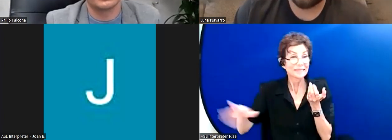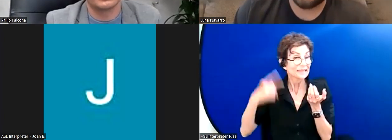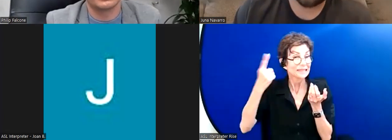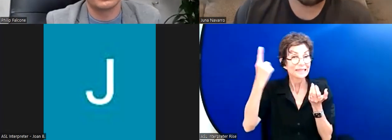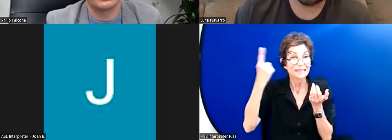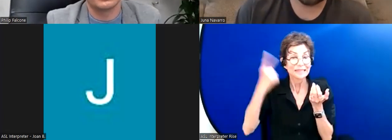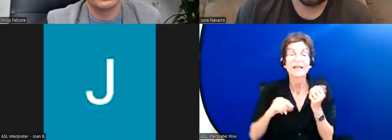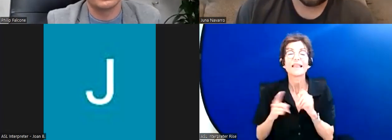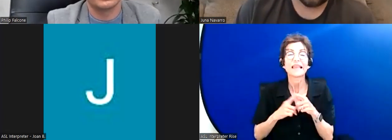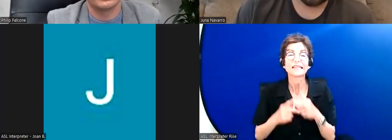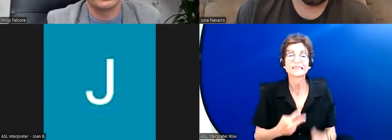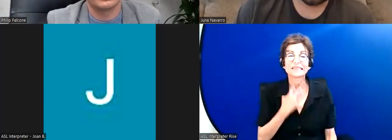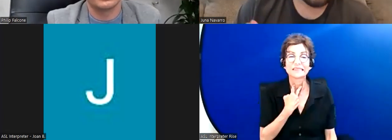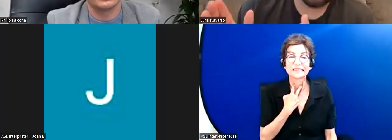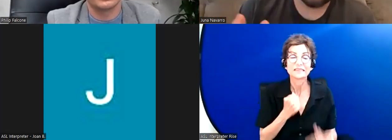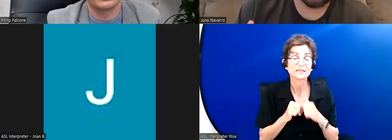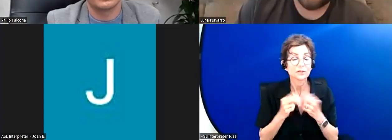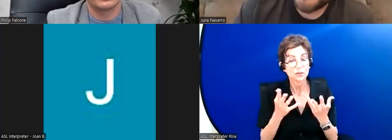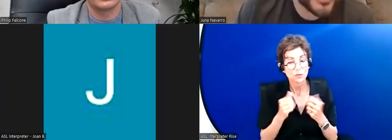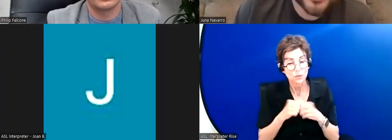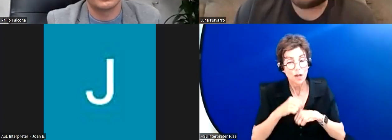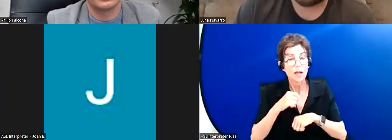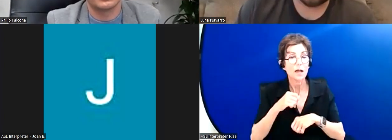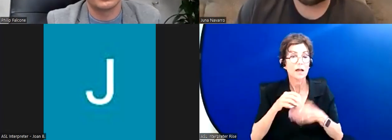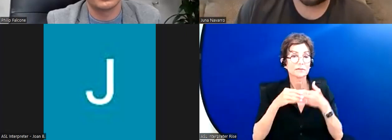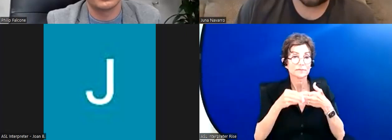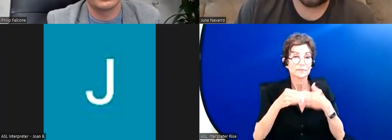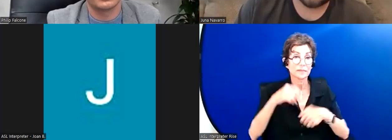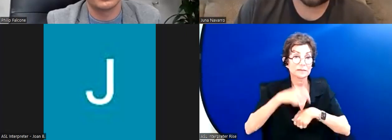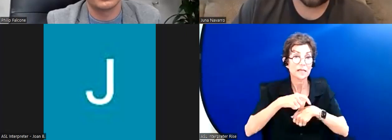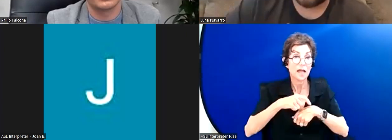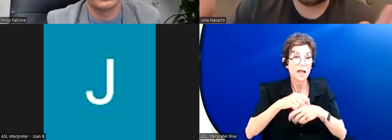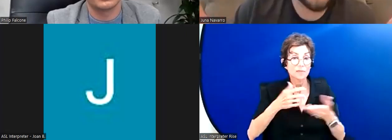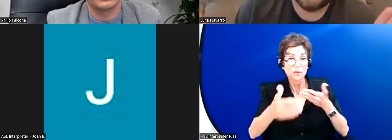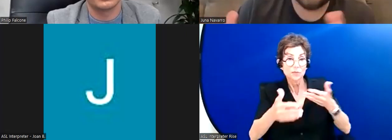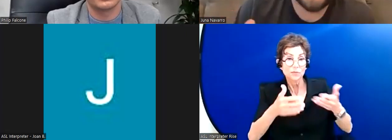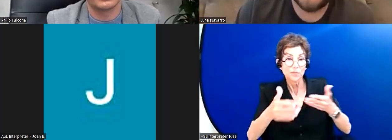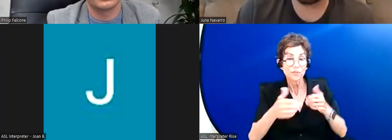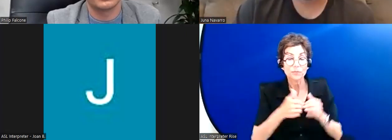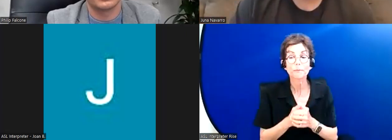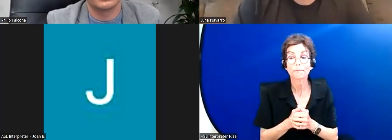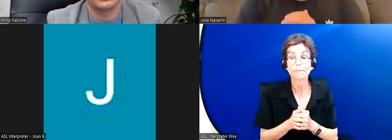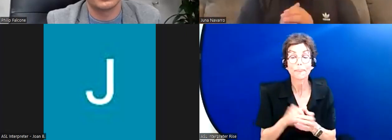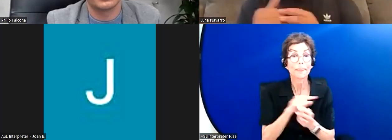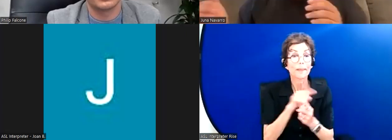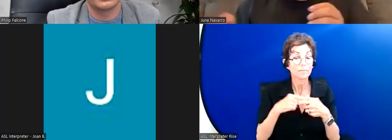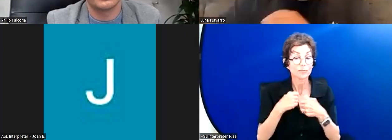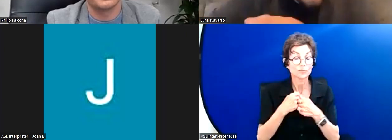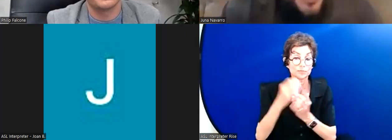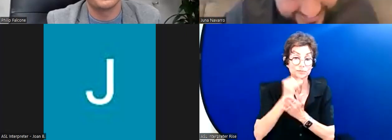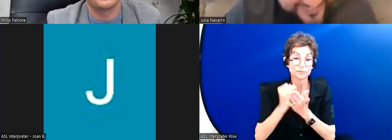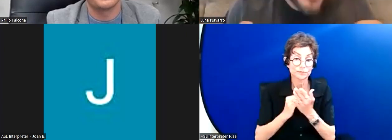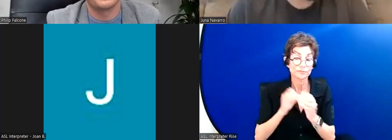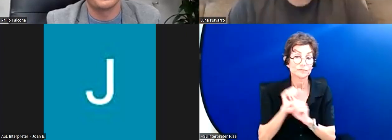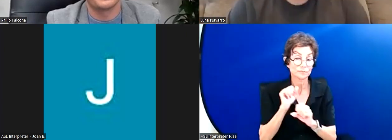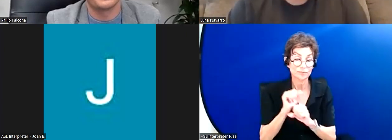yourself some buffer as well. Most of the time when I create work, I always overestimate my ability. I'm like, it's going to be